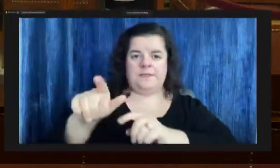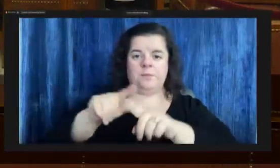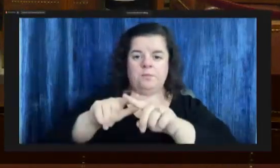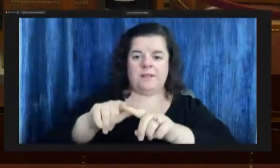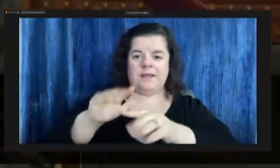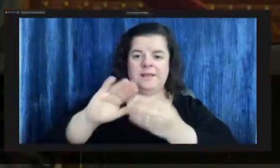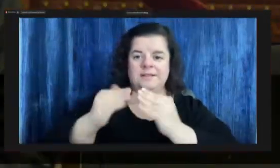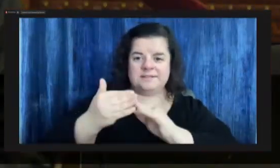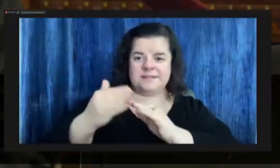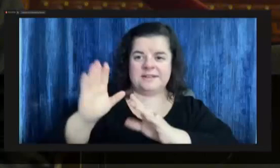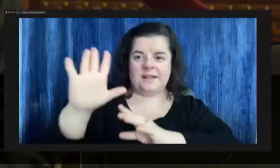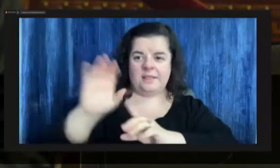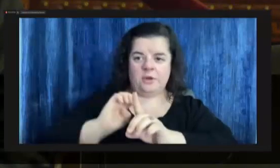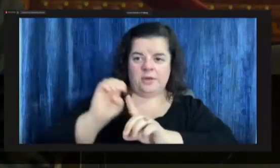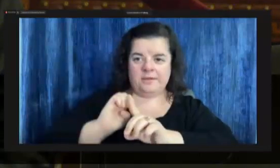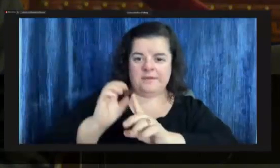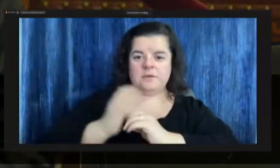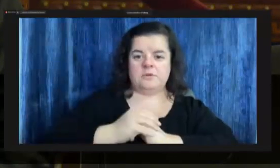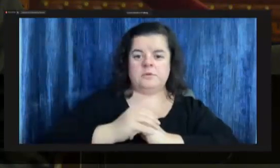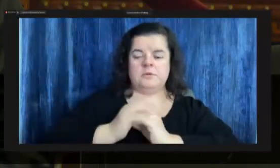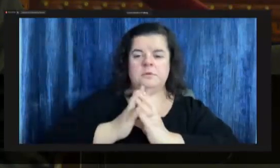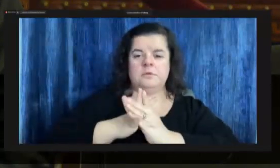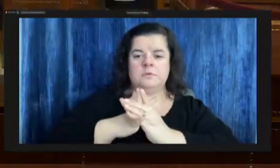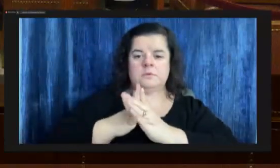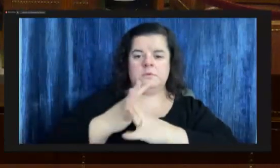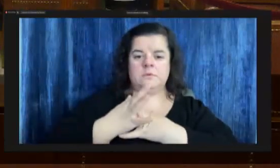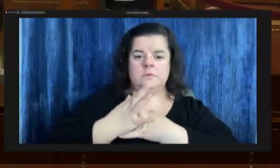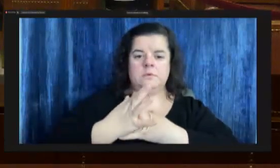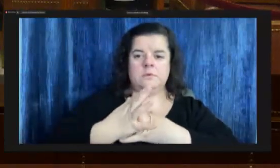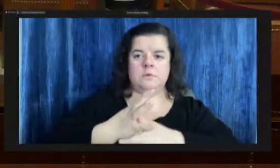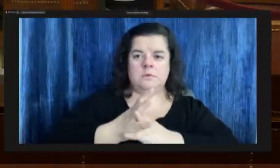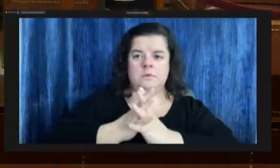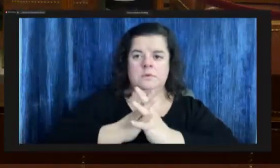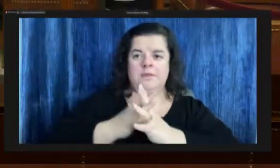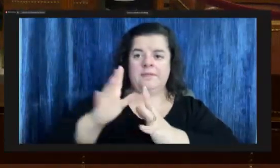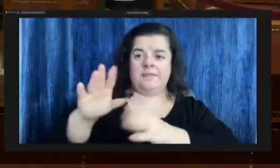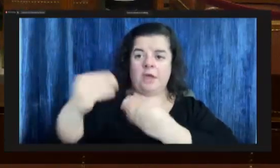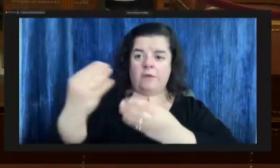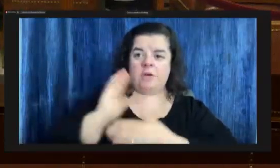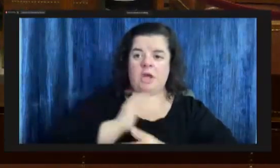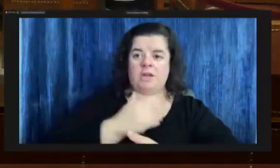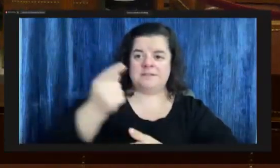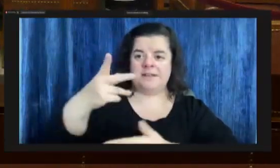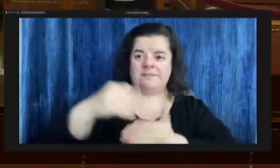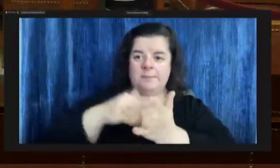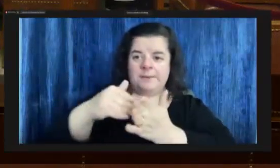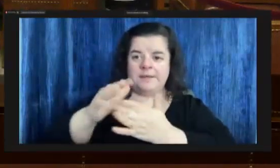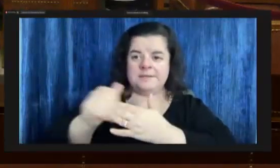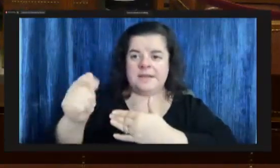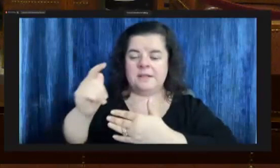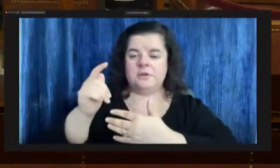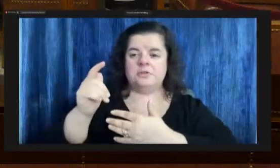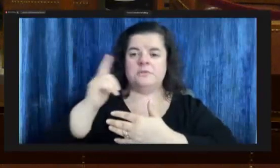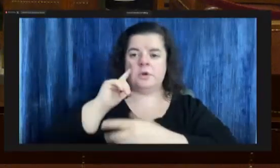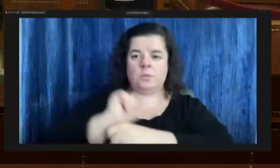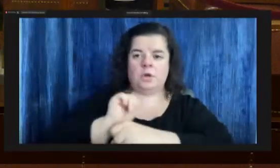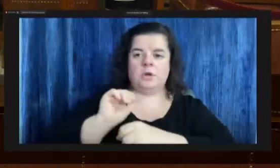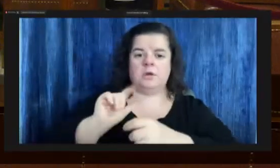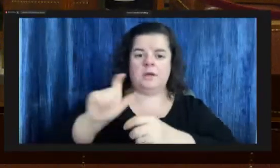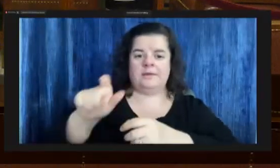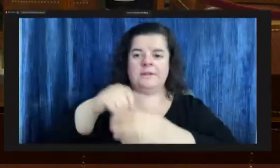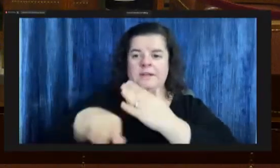elevators. So Rich Fitzgerald did offer us $500,000 to work with. We just got to get it in writing. Got to get an